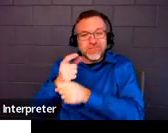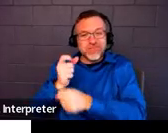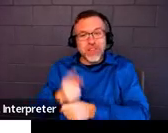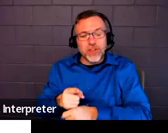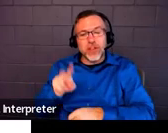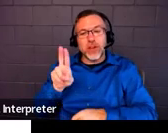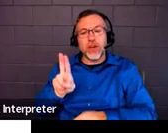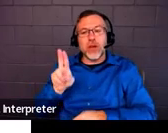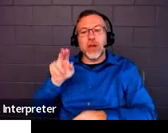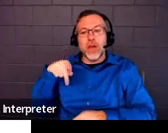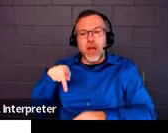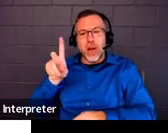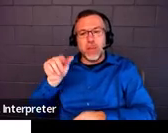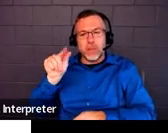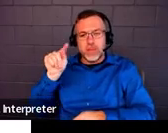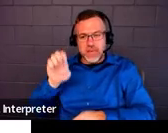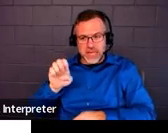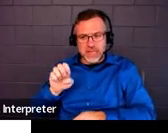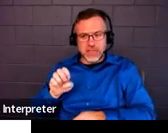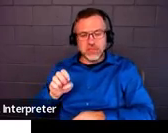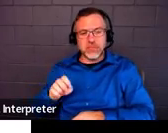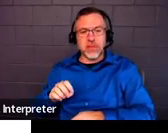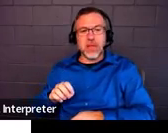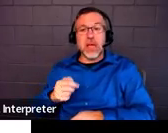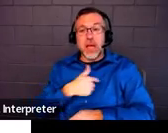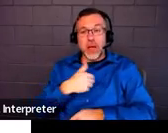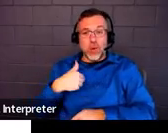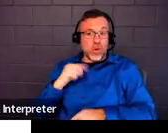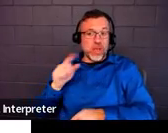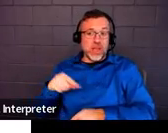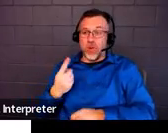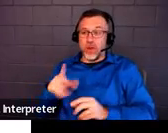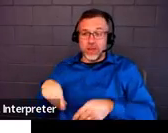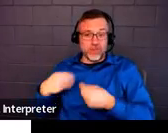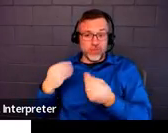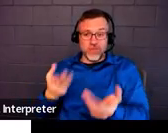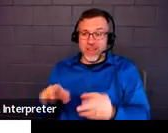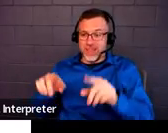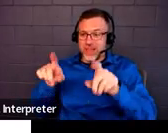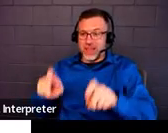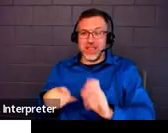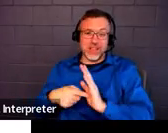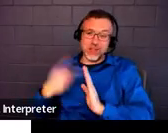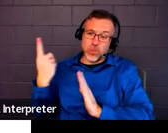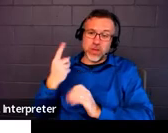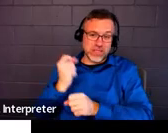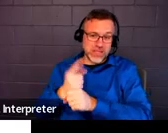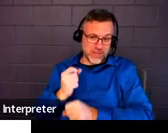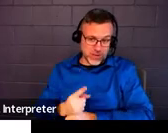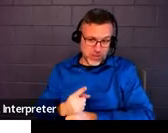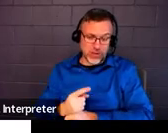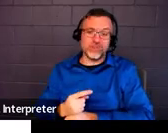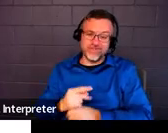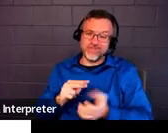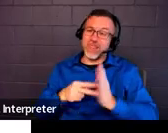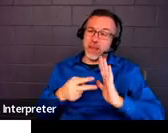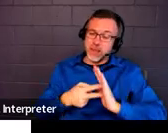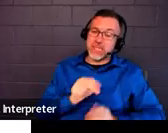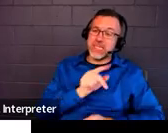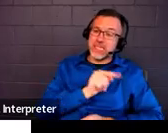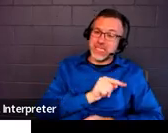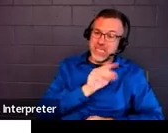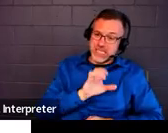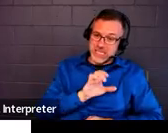only administer it once a year, it's an important step to make sure our TCs and TAs are